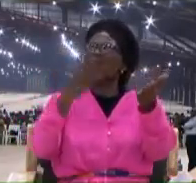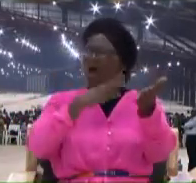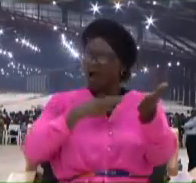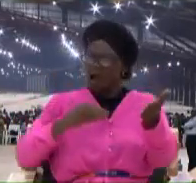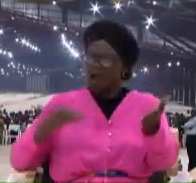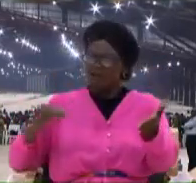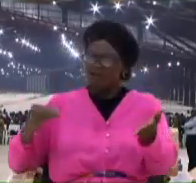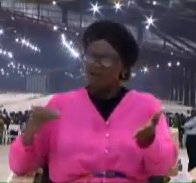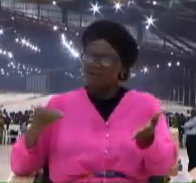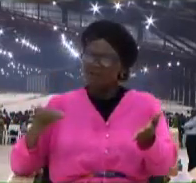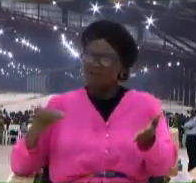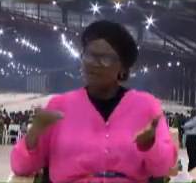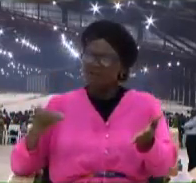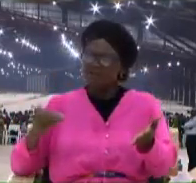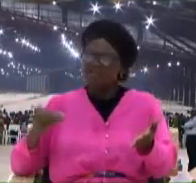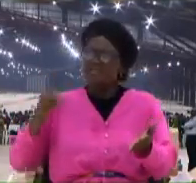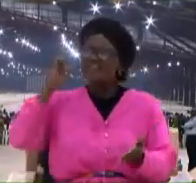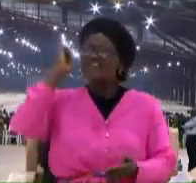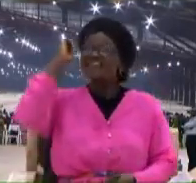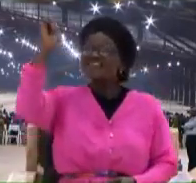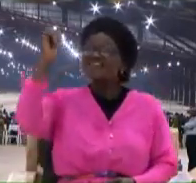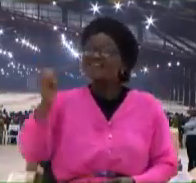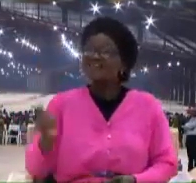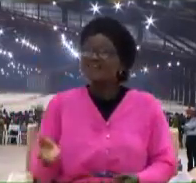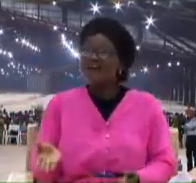And he arose